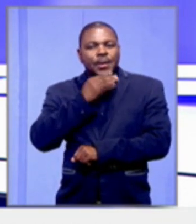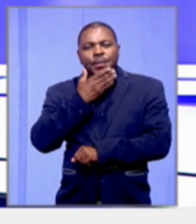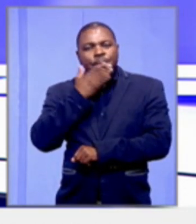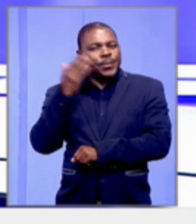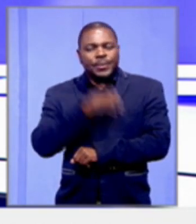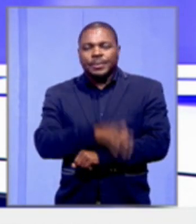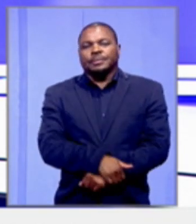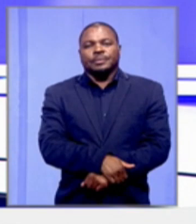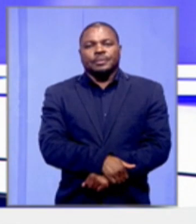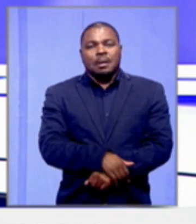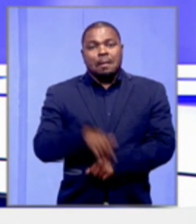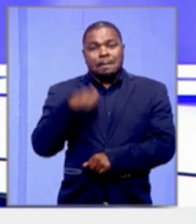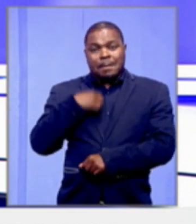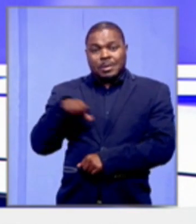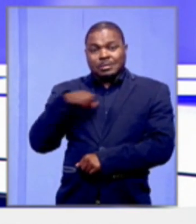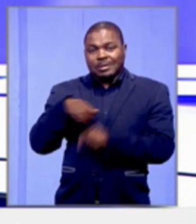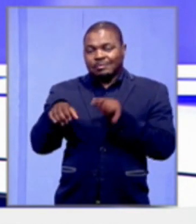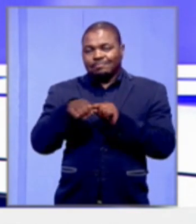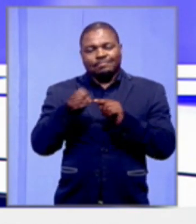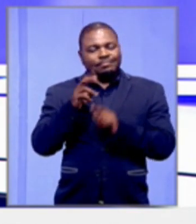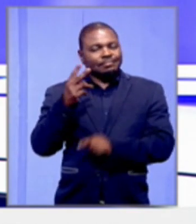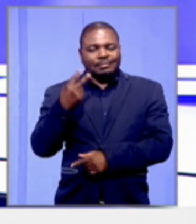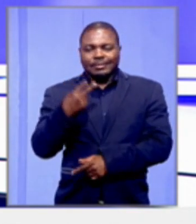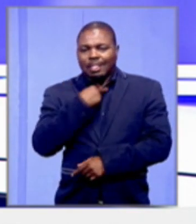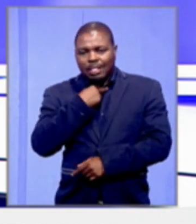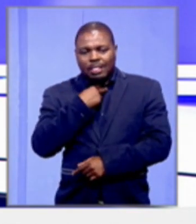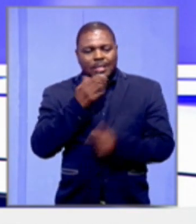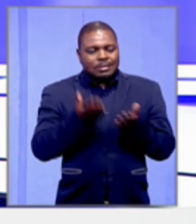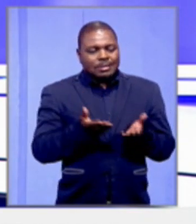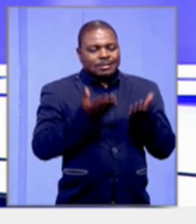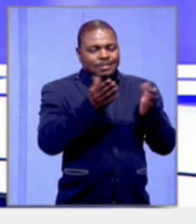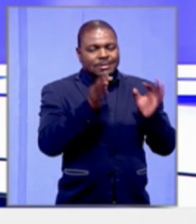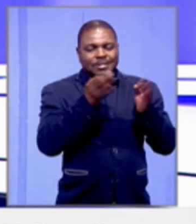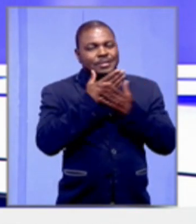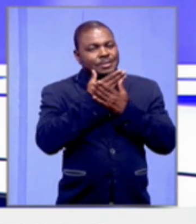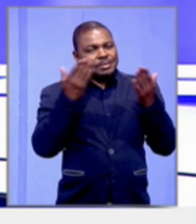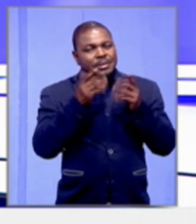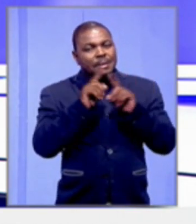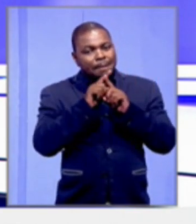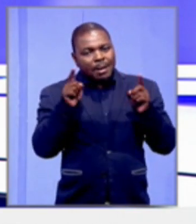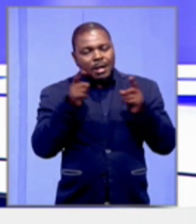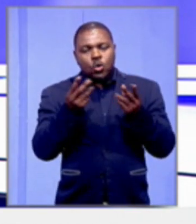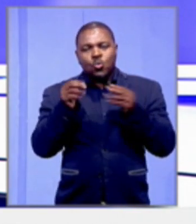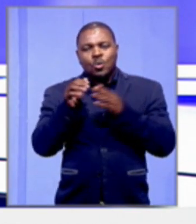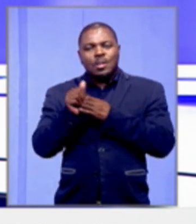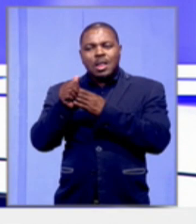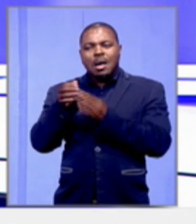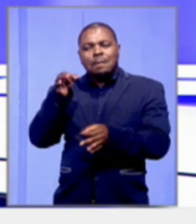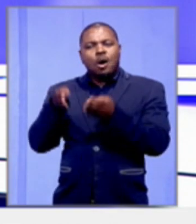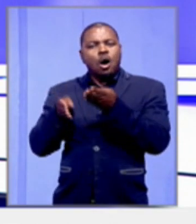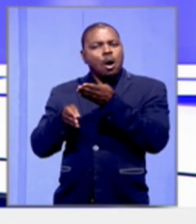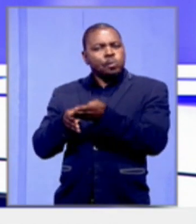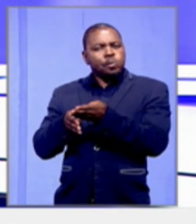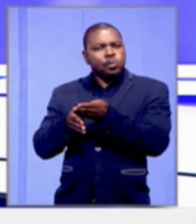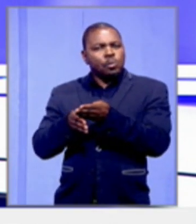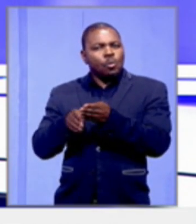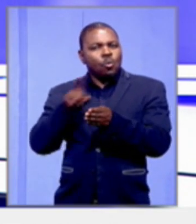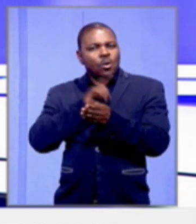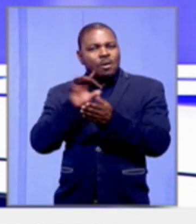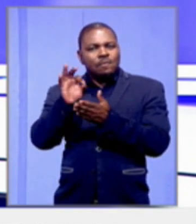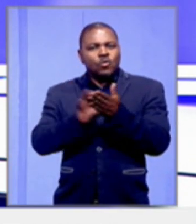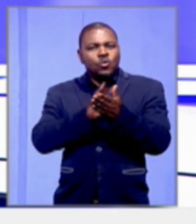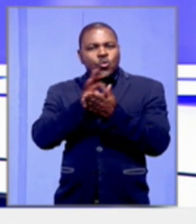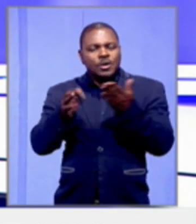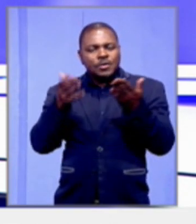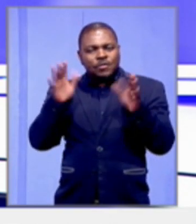metsi. Mmasepala o sitwa ko go aba ditirelelo tsa motheo le ge go na le boetapele jo boswa jwa sepolotiki morago wa dikgetho